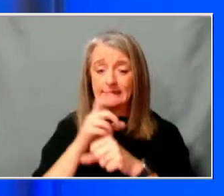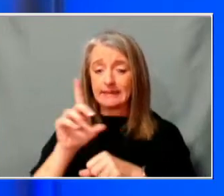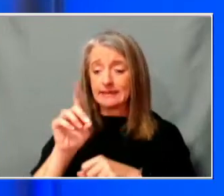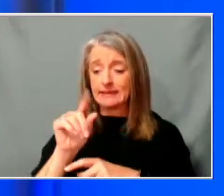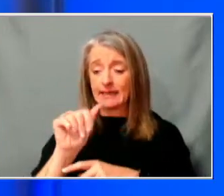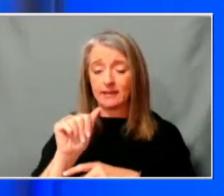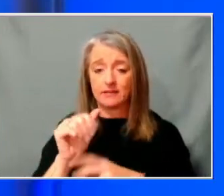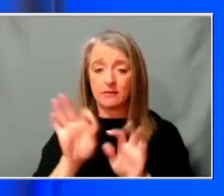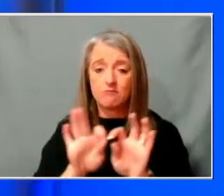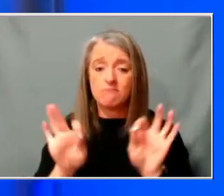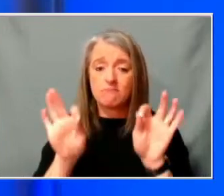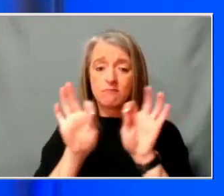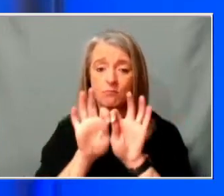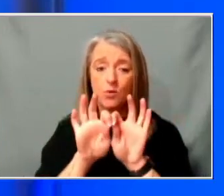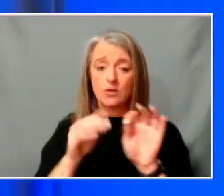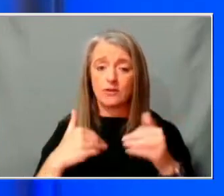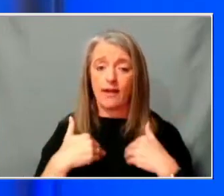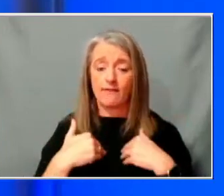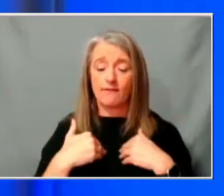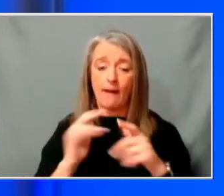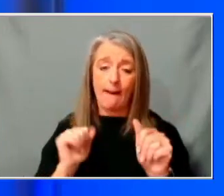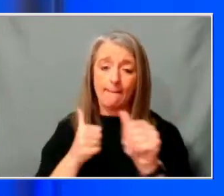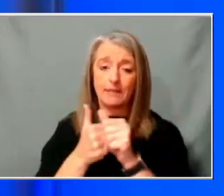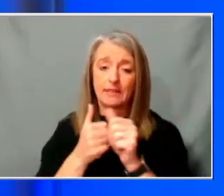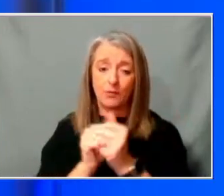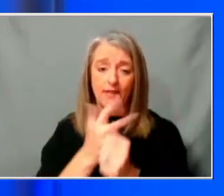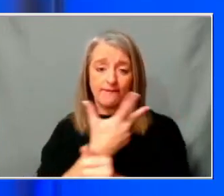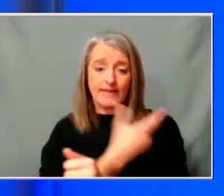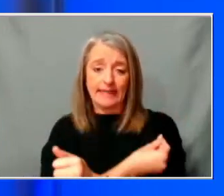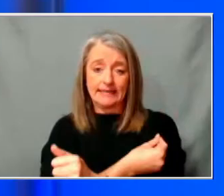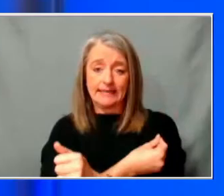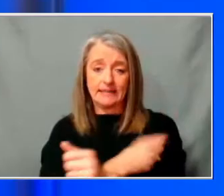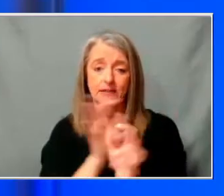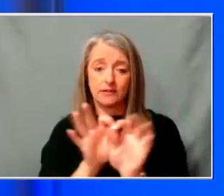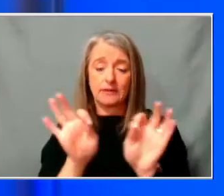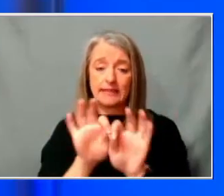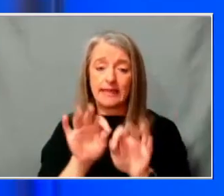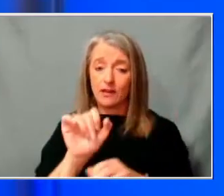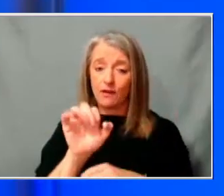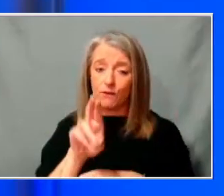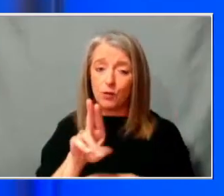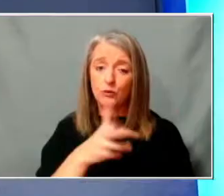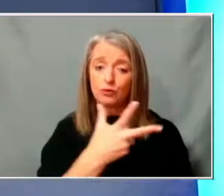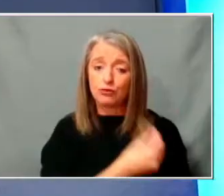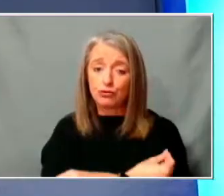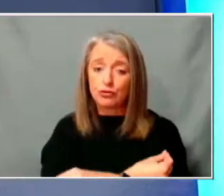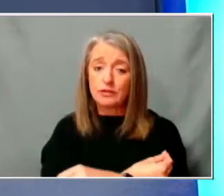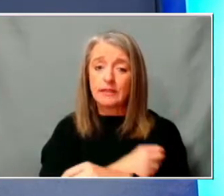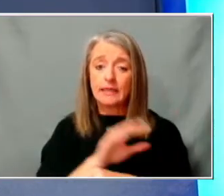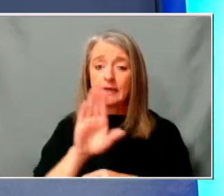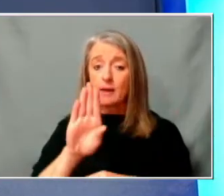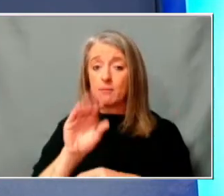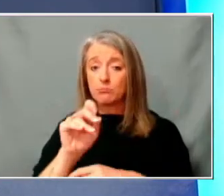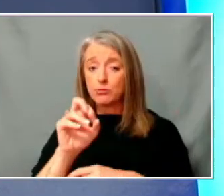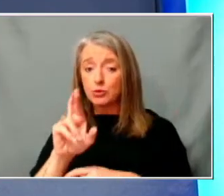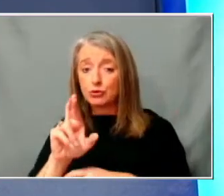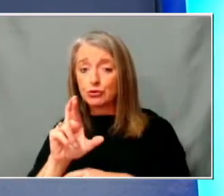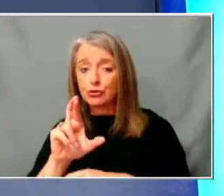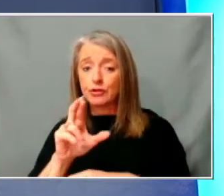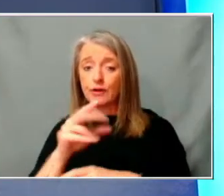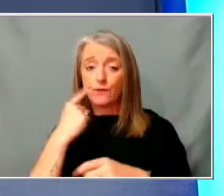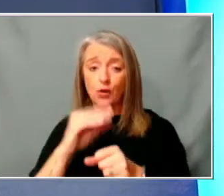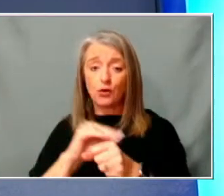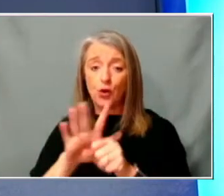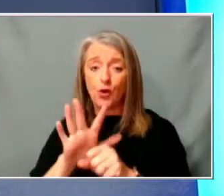is vitally important to go out and be up to date with your vaccines. Go get the influenza vaccine. Go get your booster for COVID-19. We know